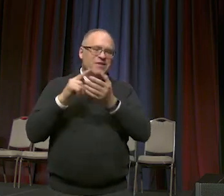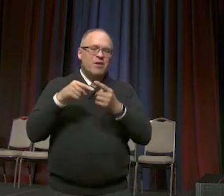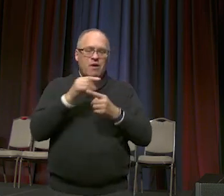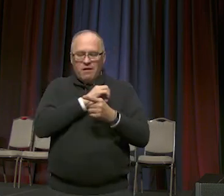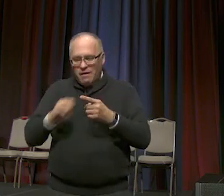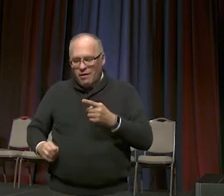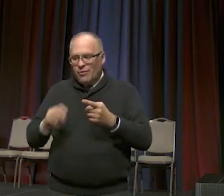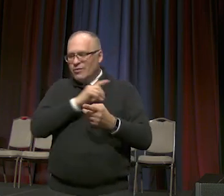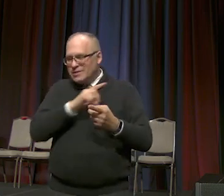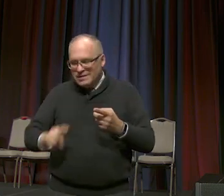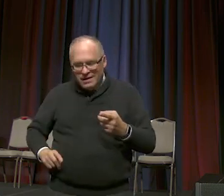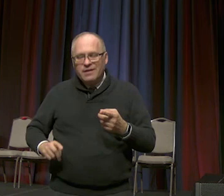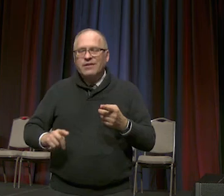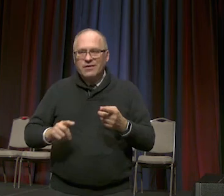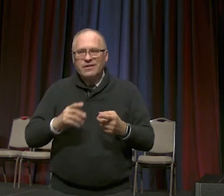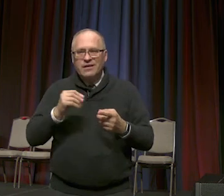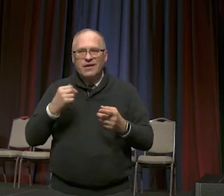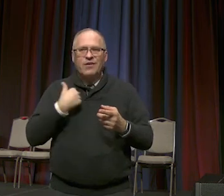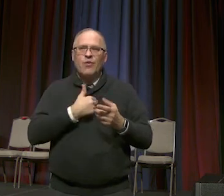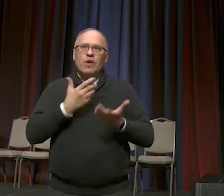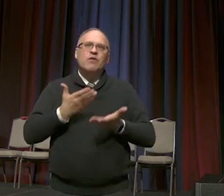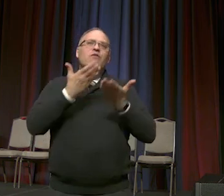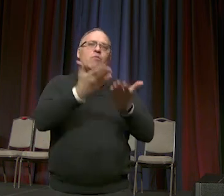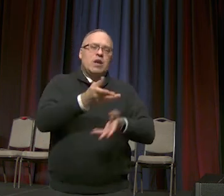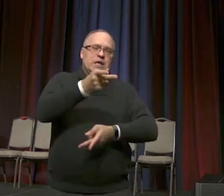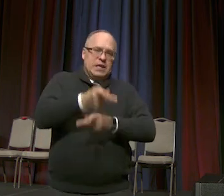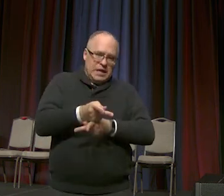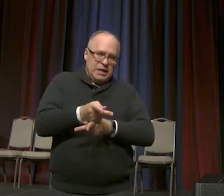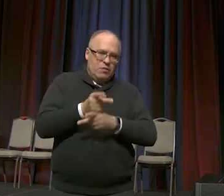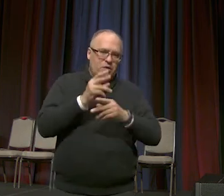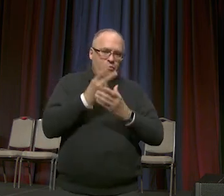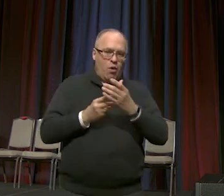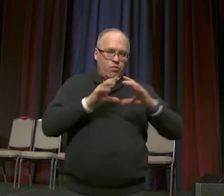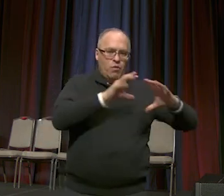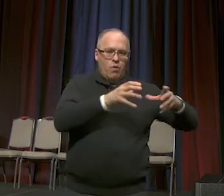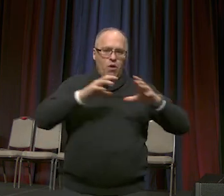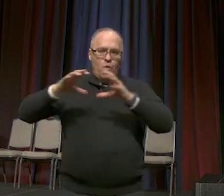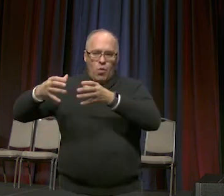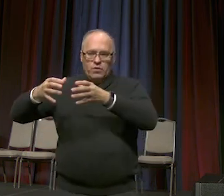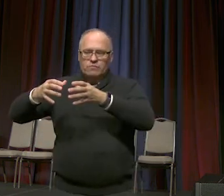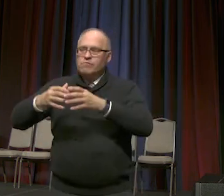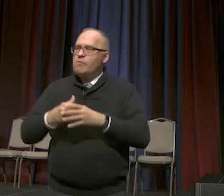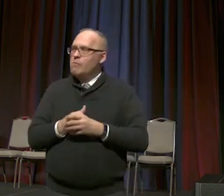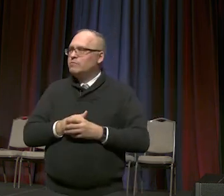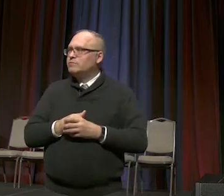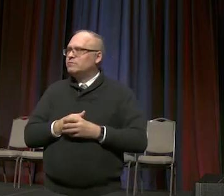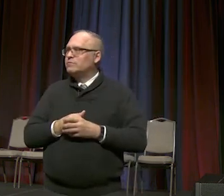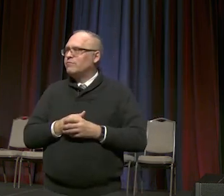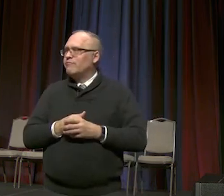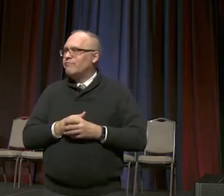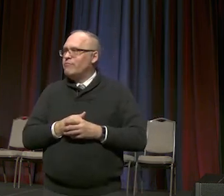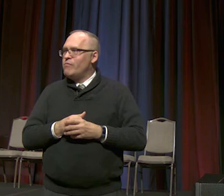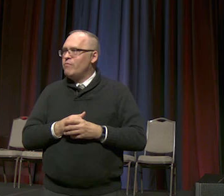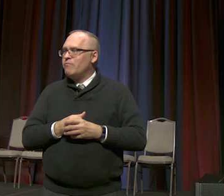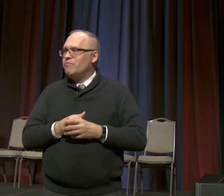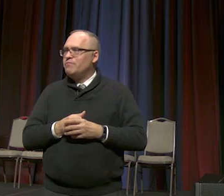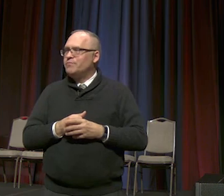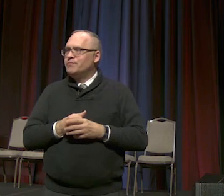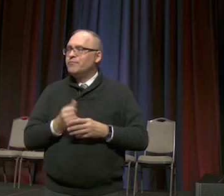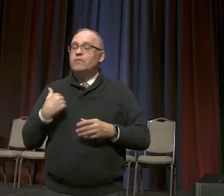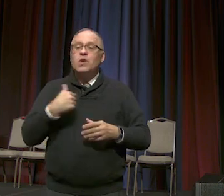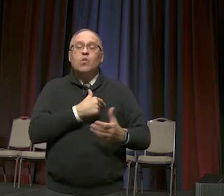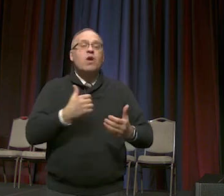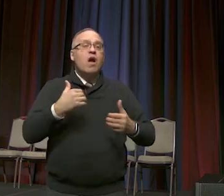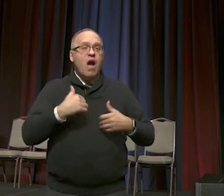and we do recommend keeping the orders, although we have a foundation